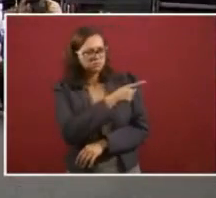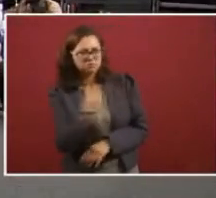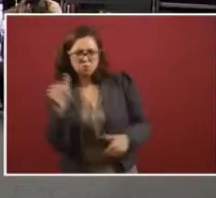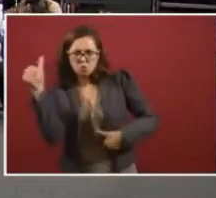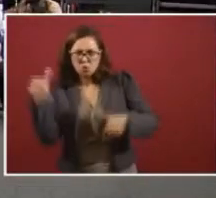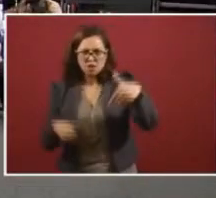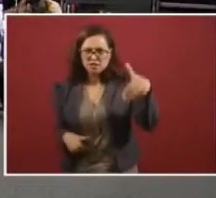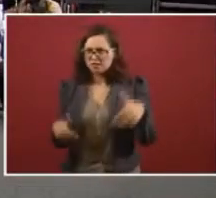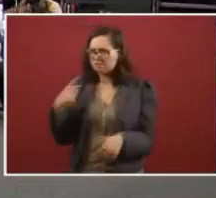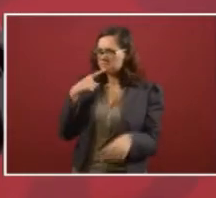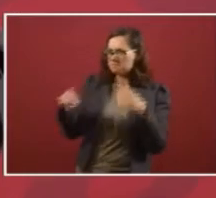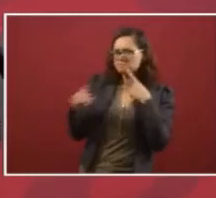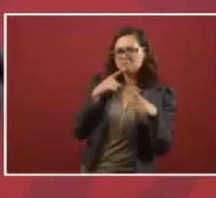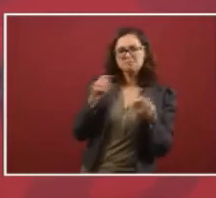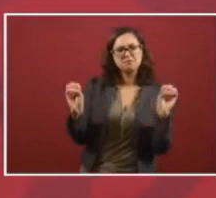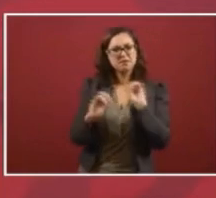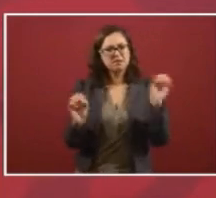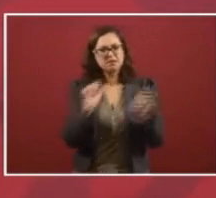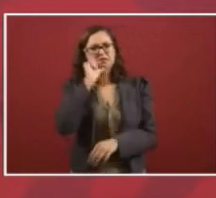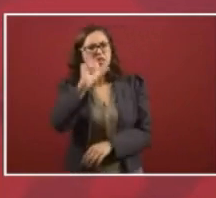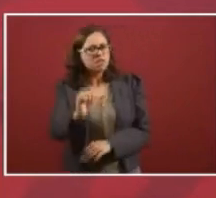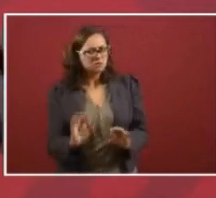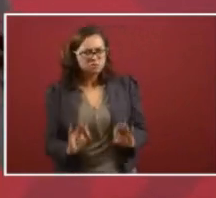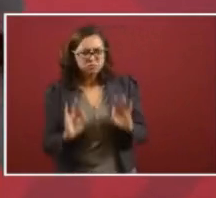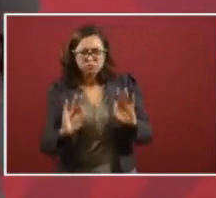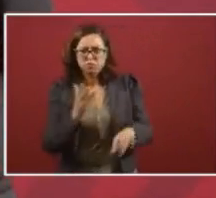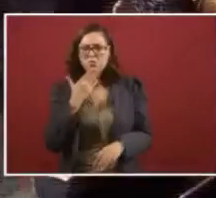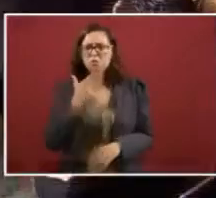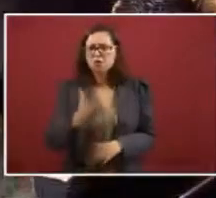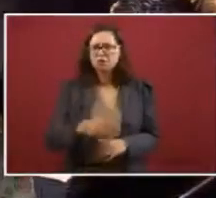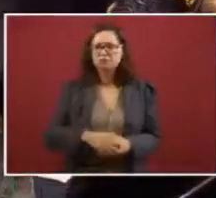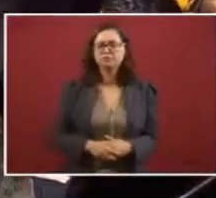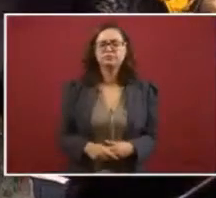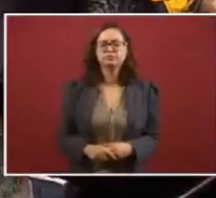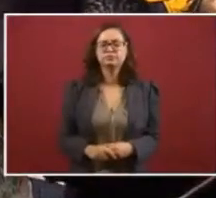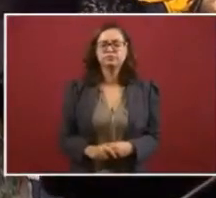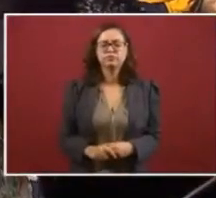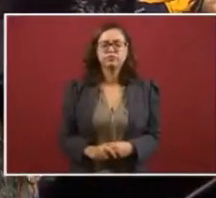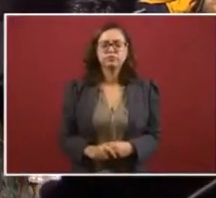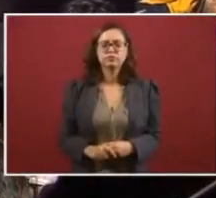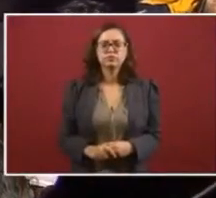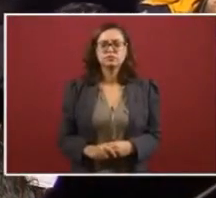claims. It's a agreeable.